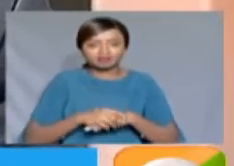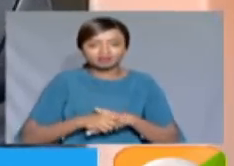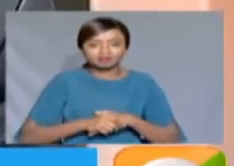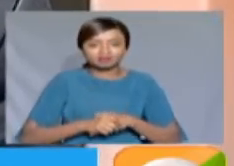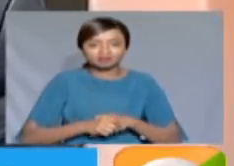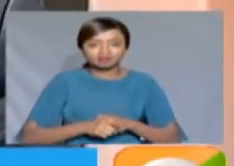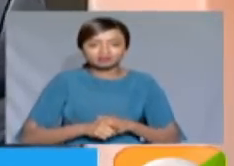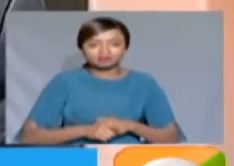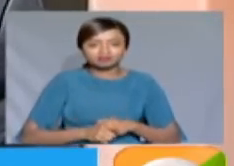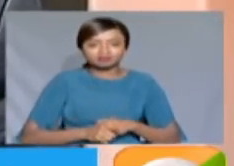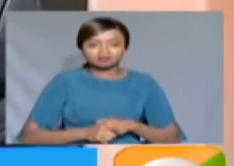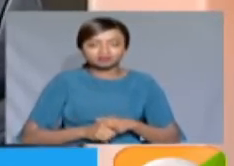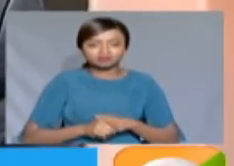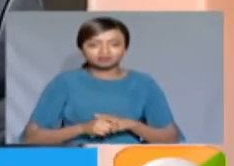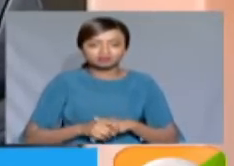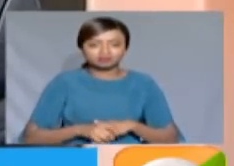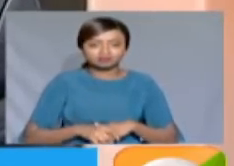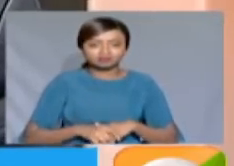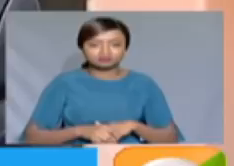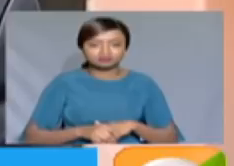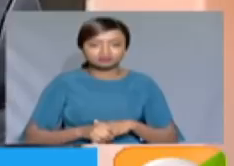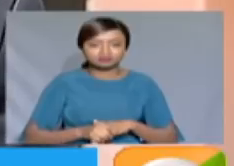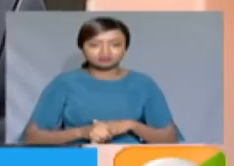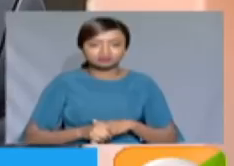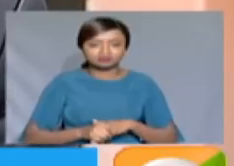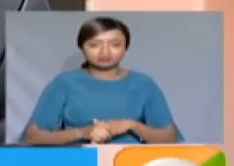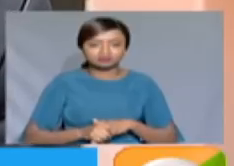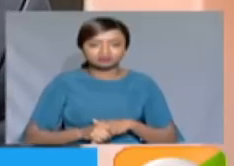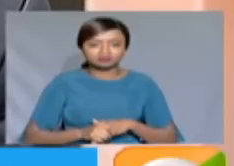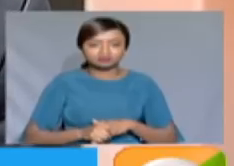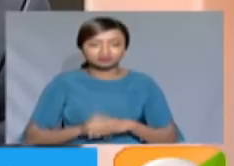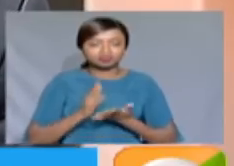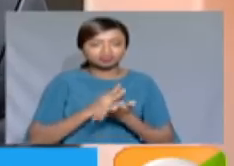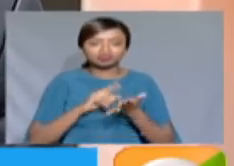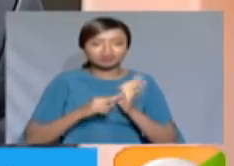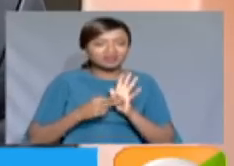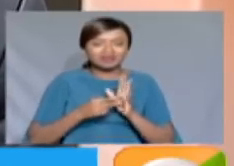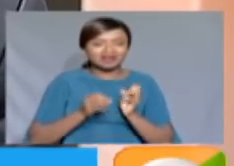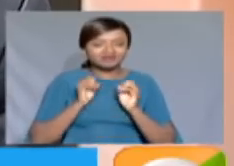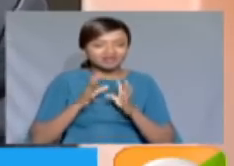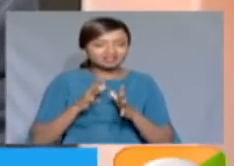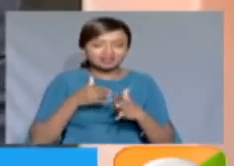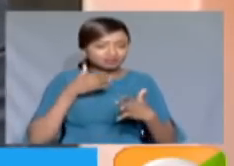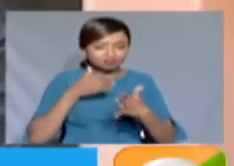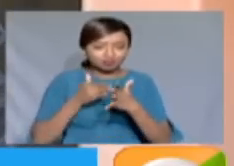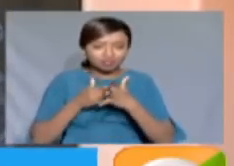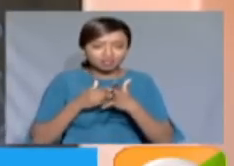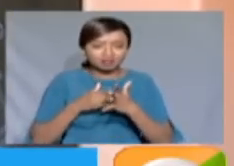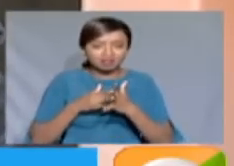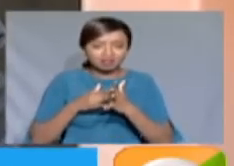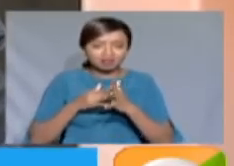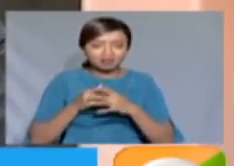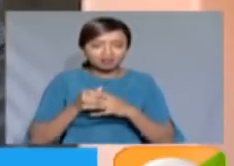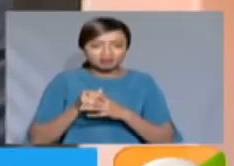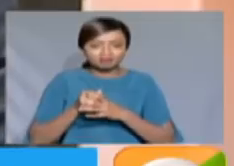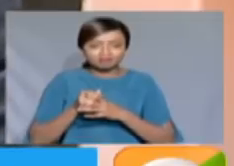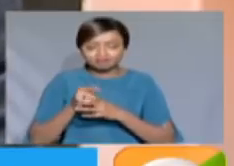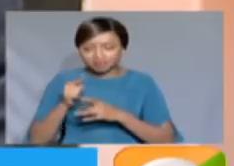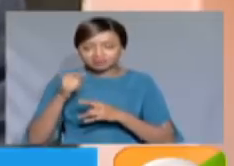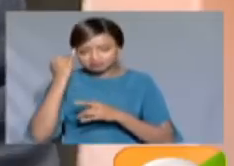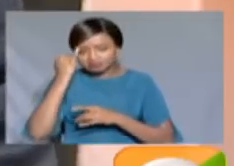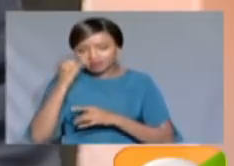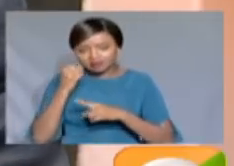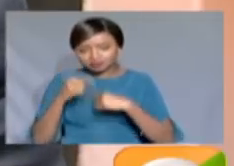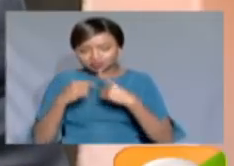there's nothing now that would have prevented Kenya Railways to continue with the reserve that they do have. If they didn't